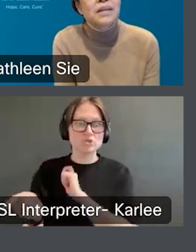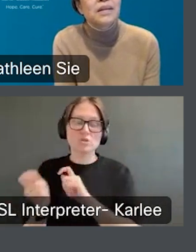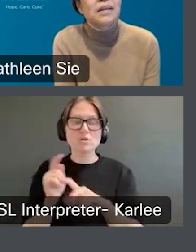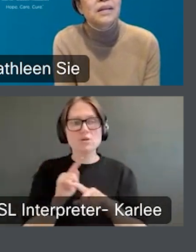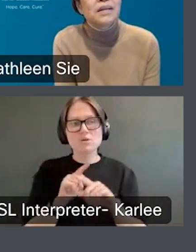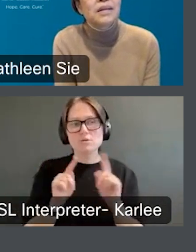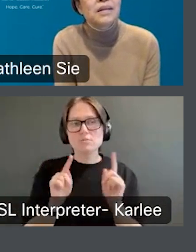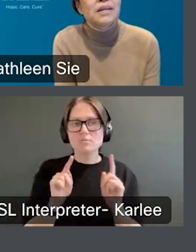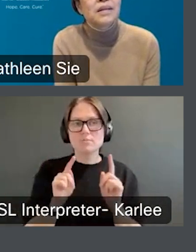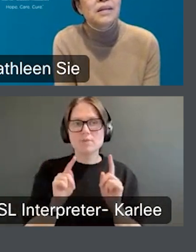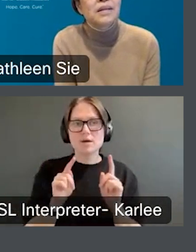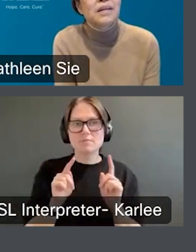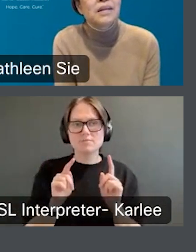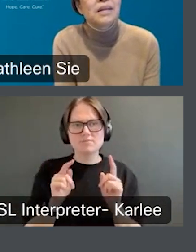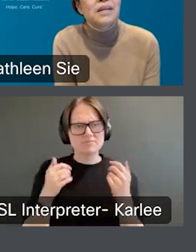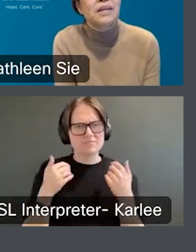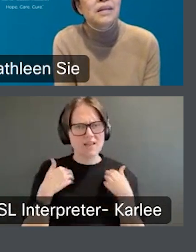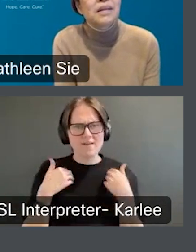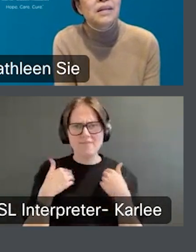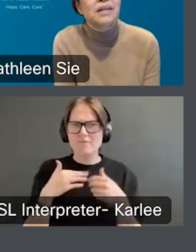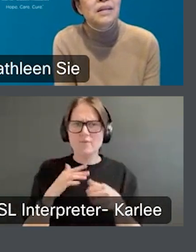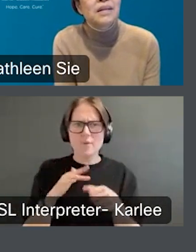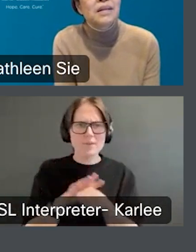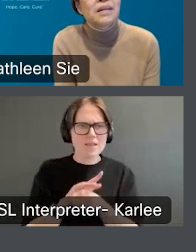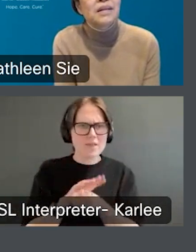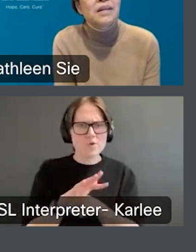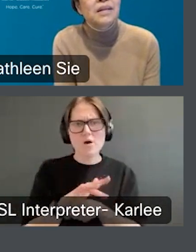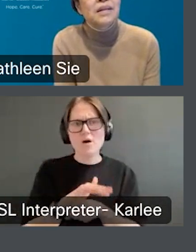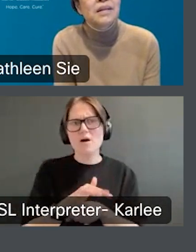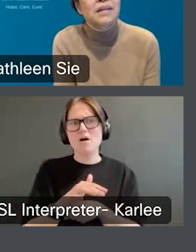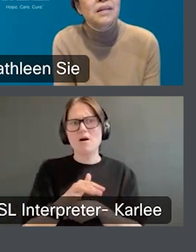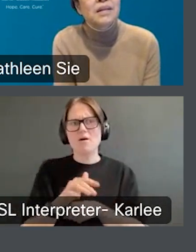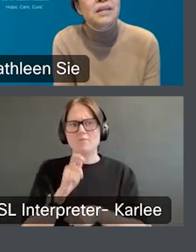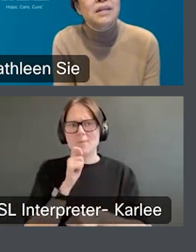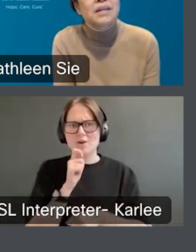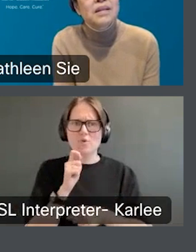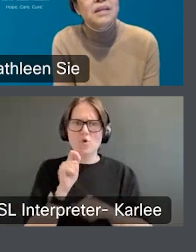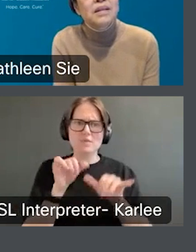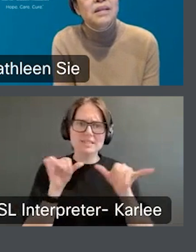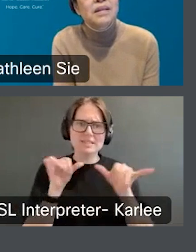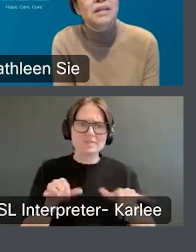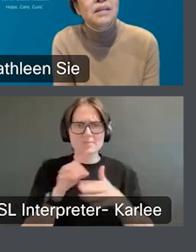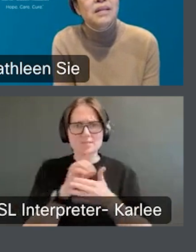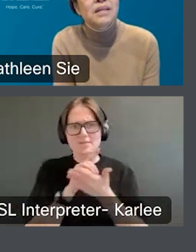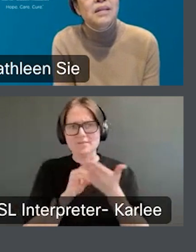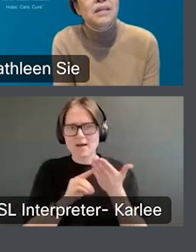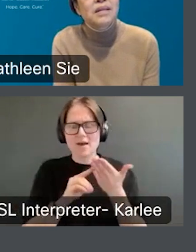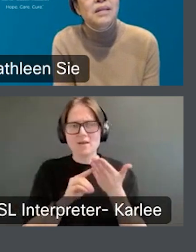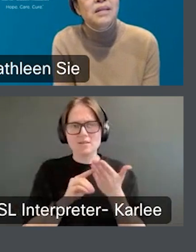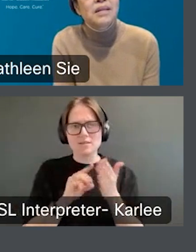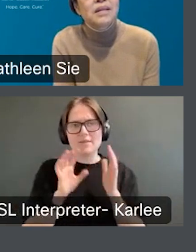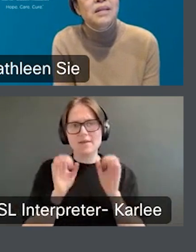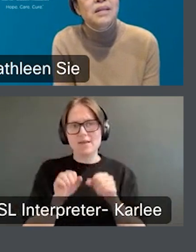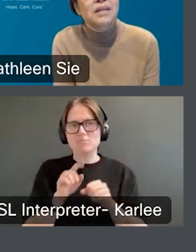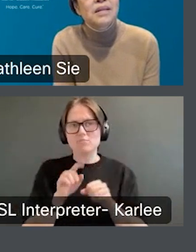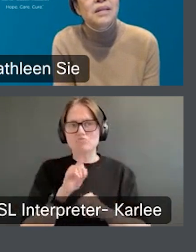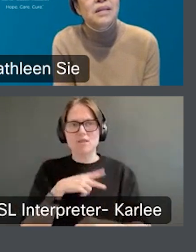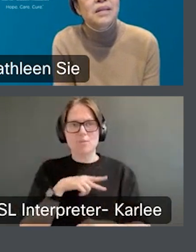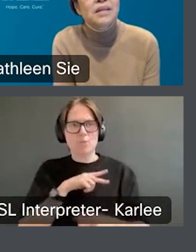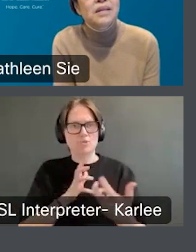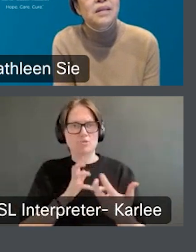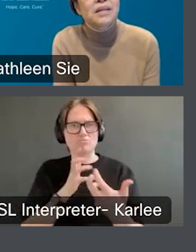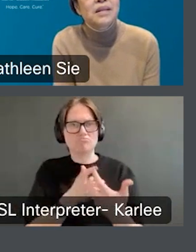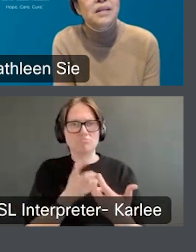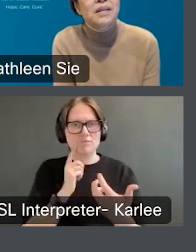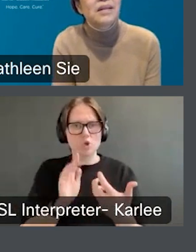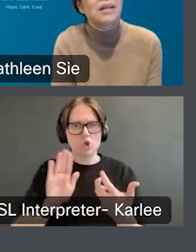there's a plethora of remote microphone systems and designs right now that can be very personal for your child. So